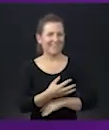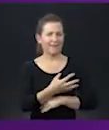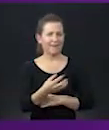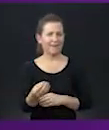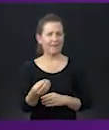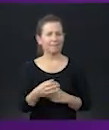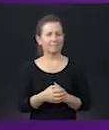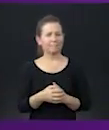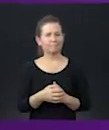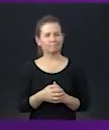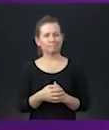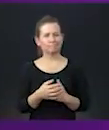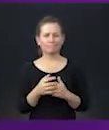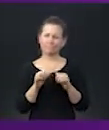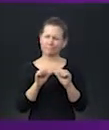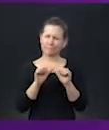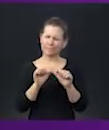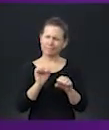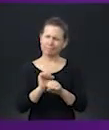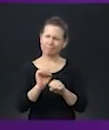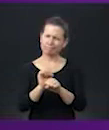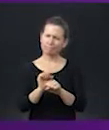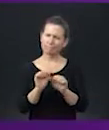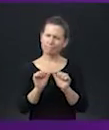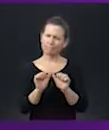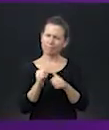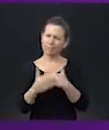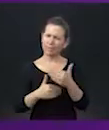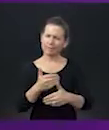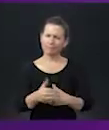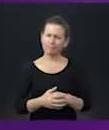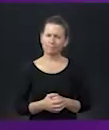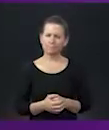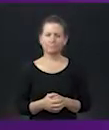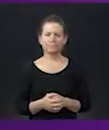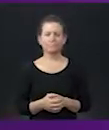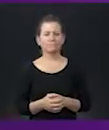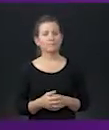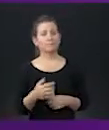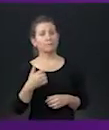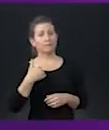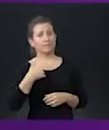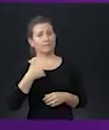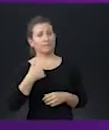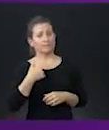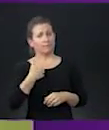excited to go back the next day and keep on going.